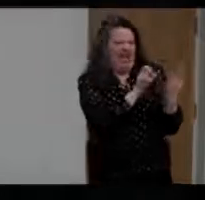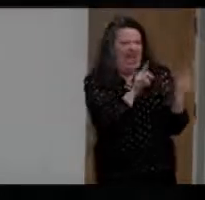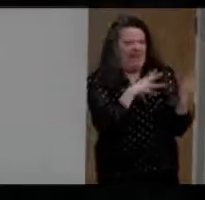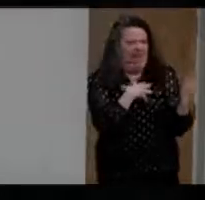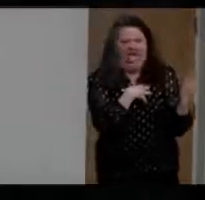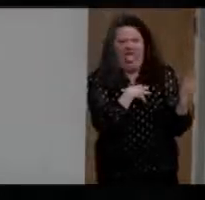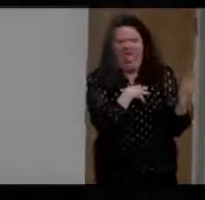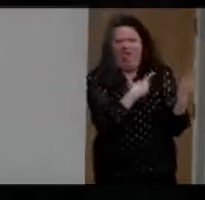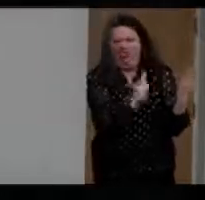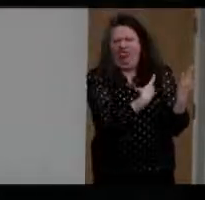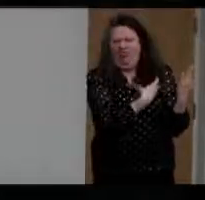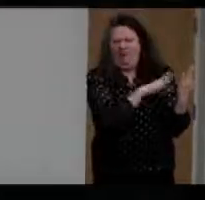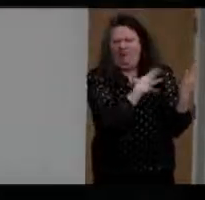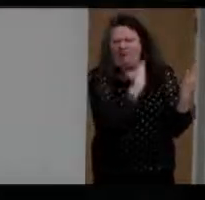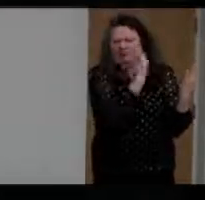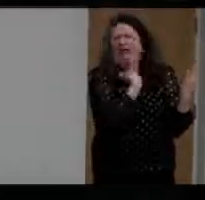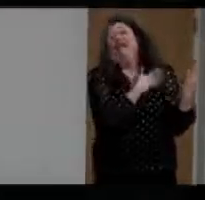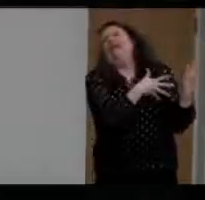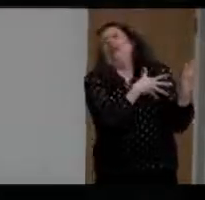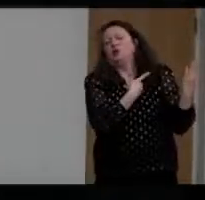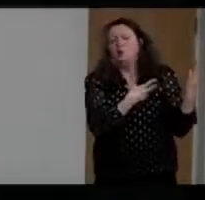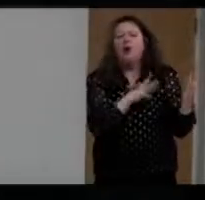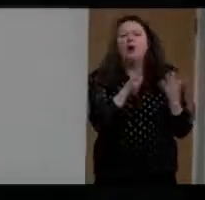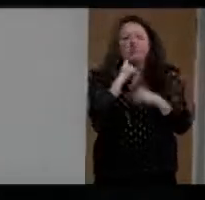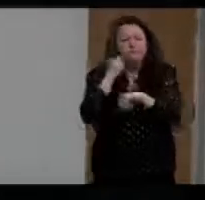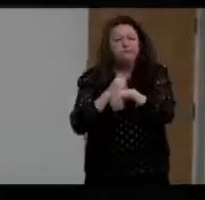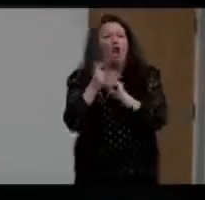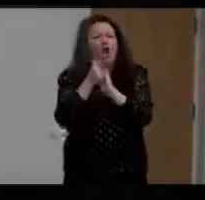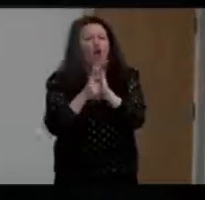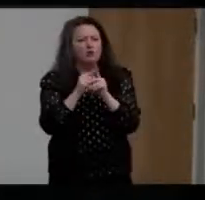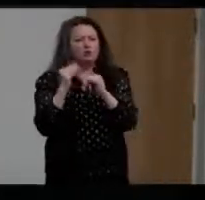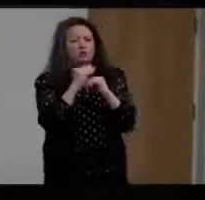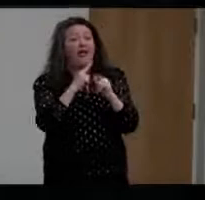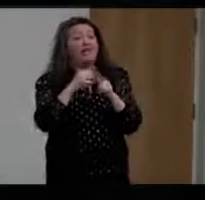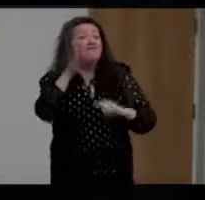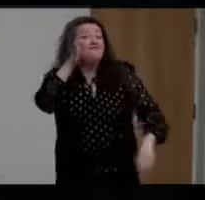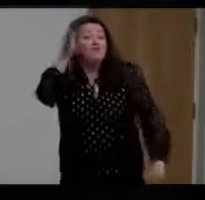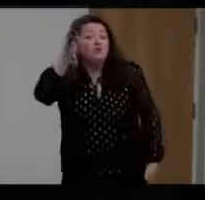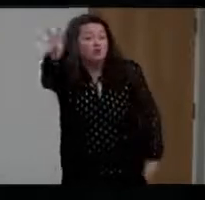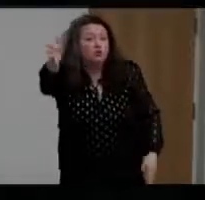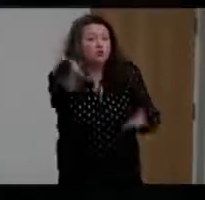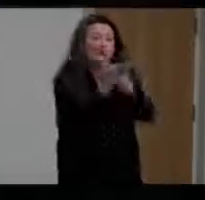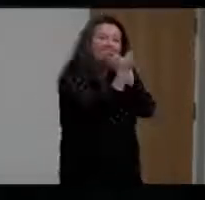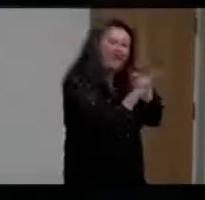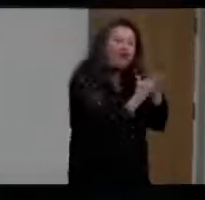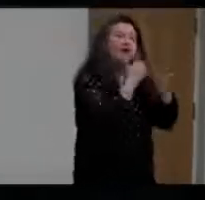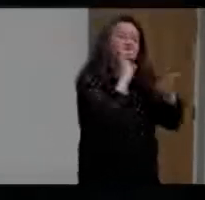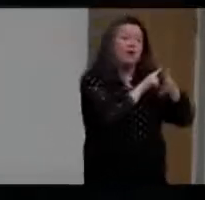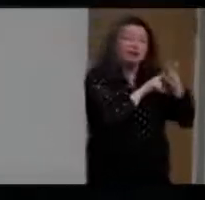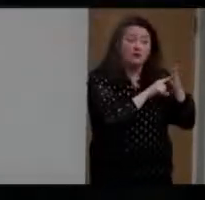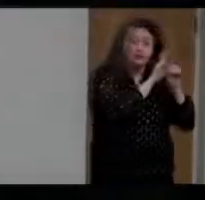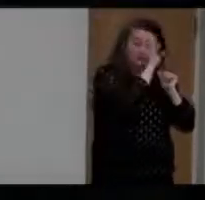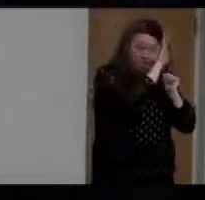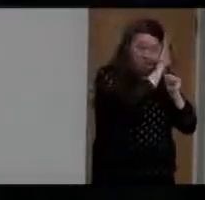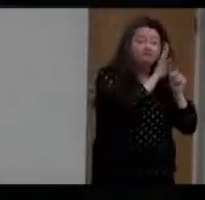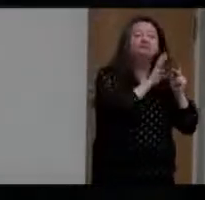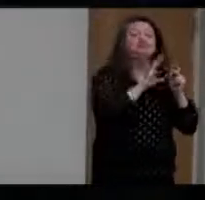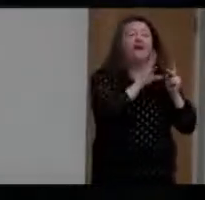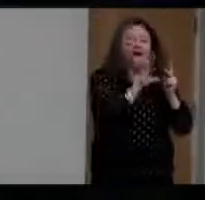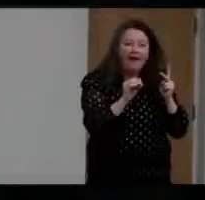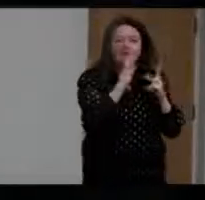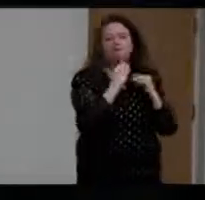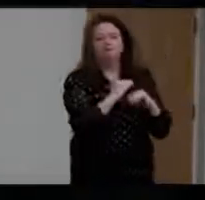good and our children's children will thank us for those, instead of thinking just, that sort